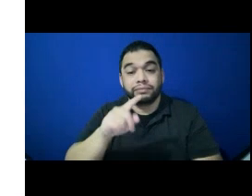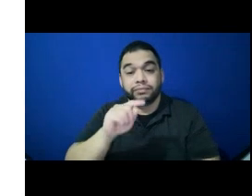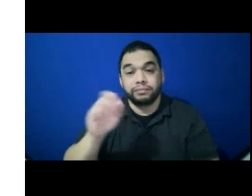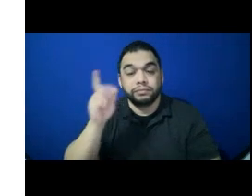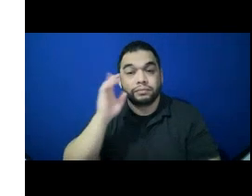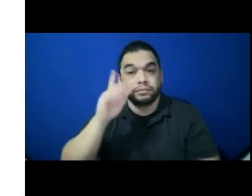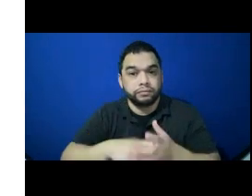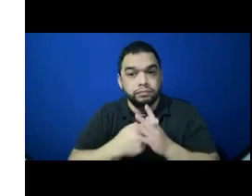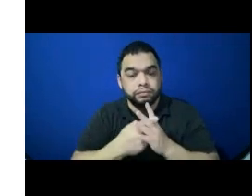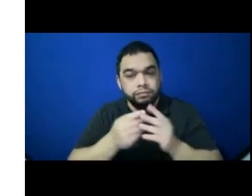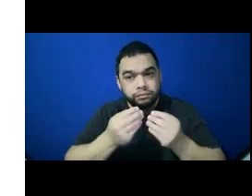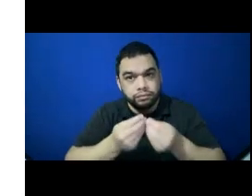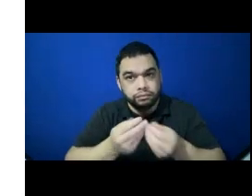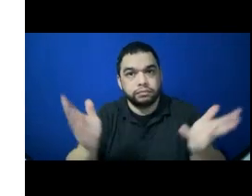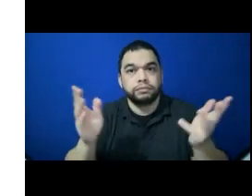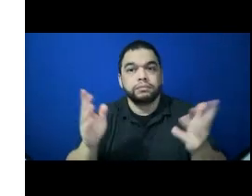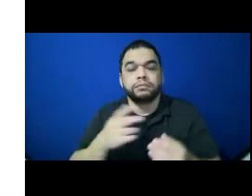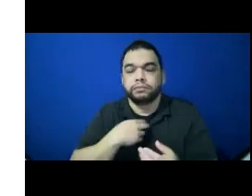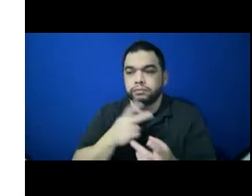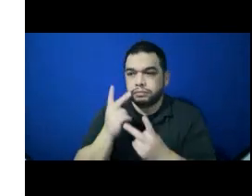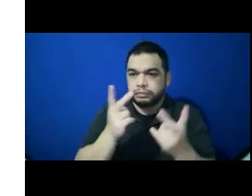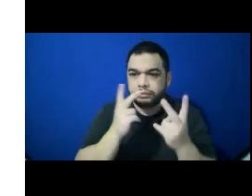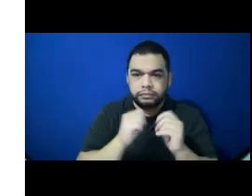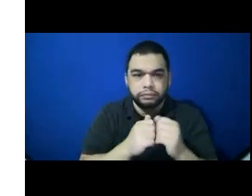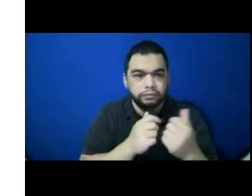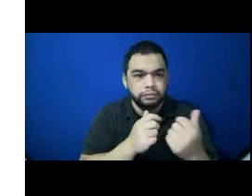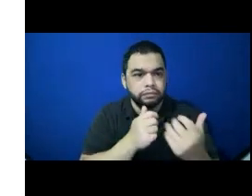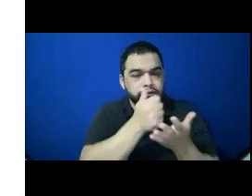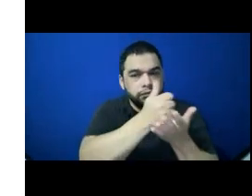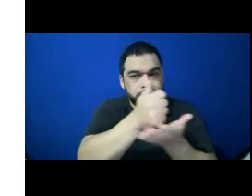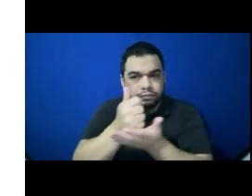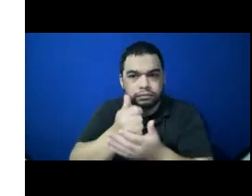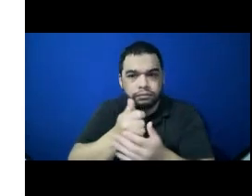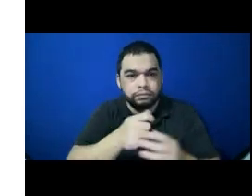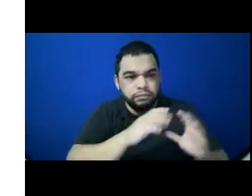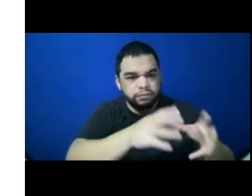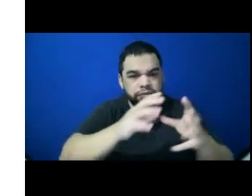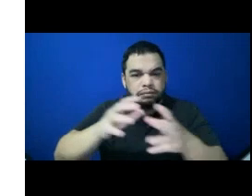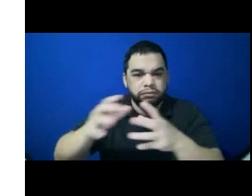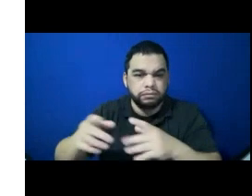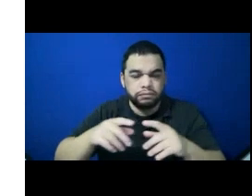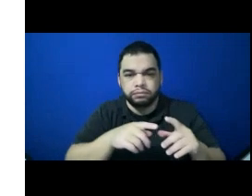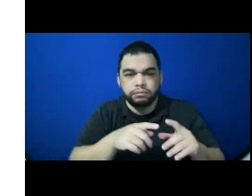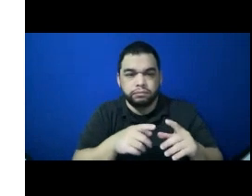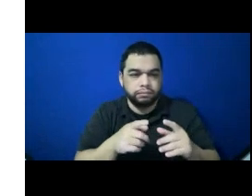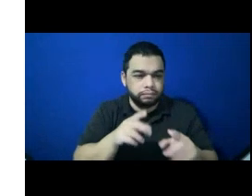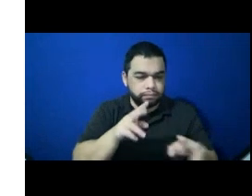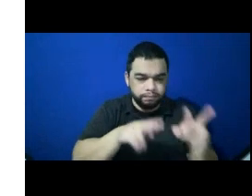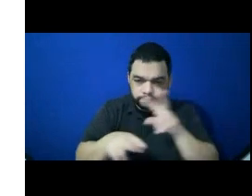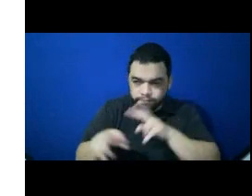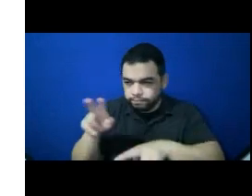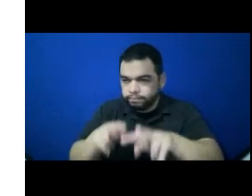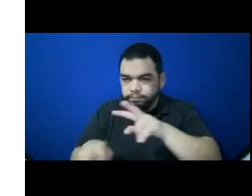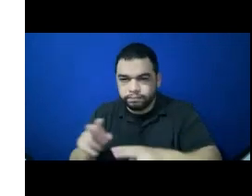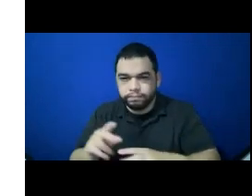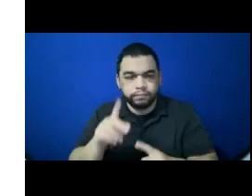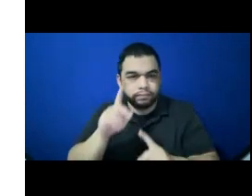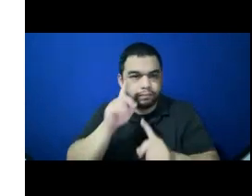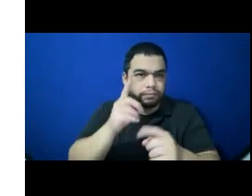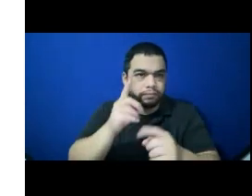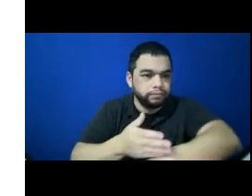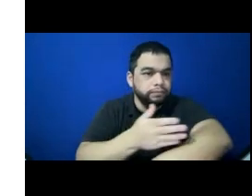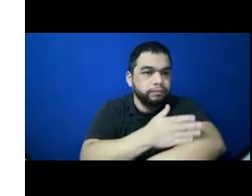information resonating with those different audiences, and we see this as a process where we can learn and we can improve and we